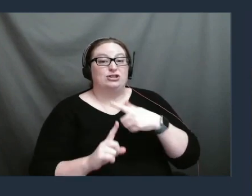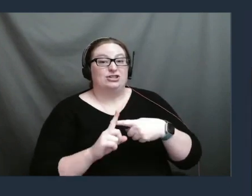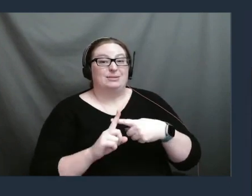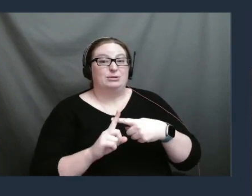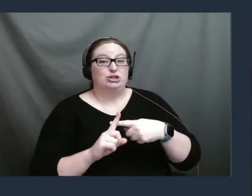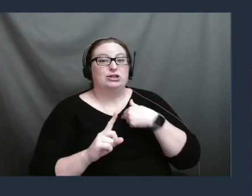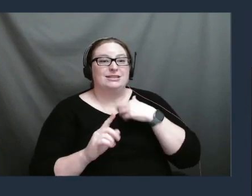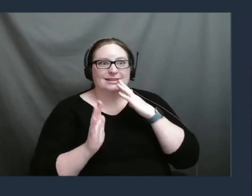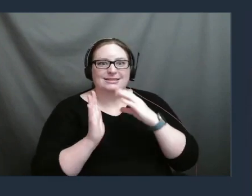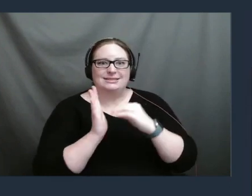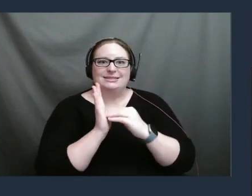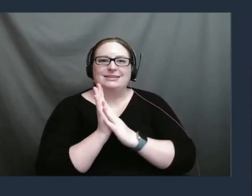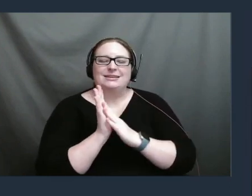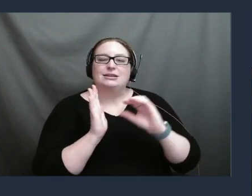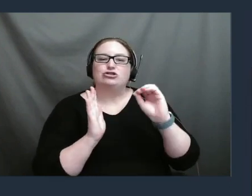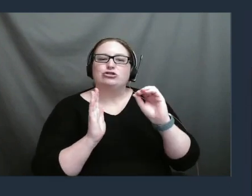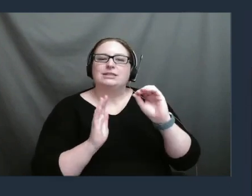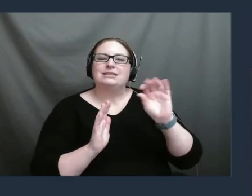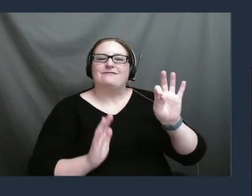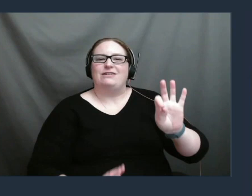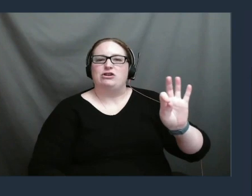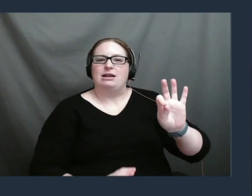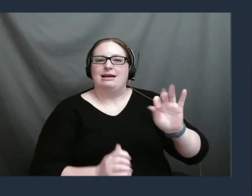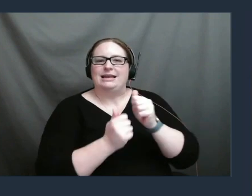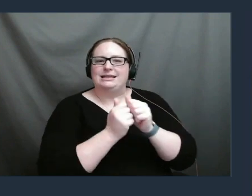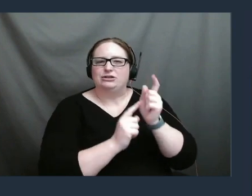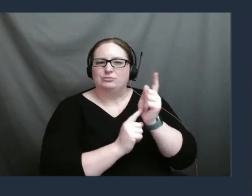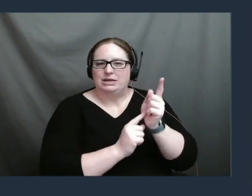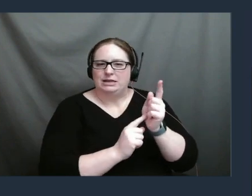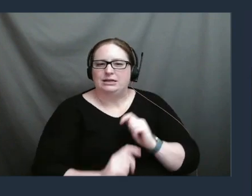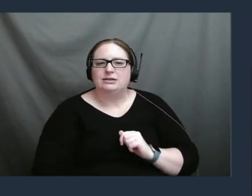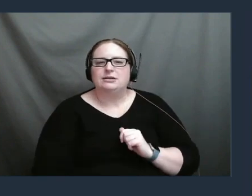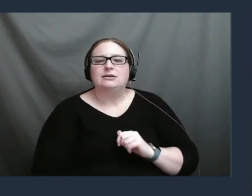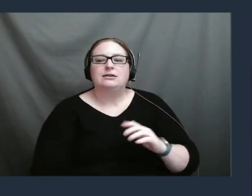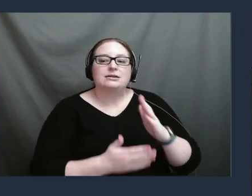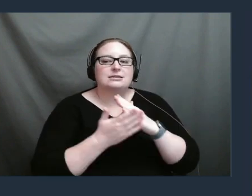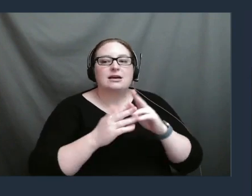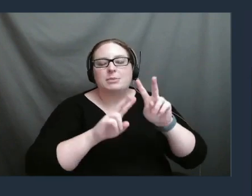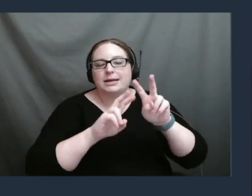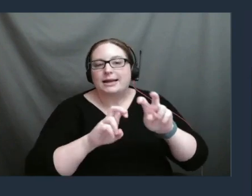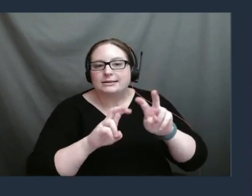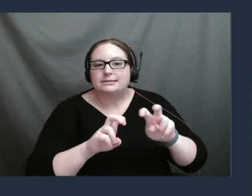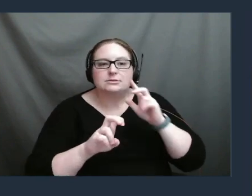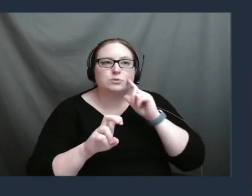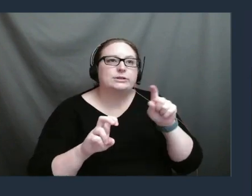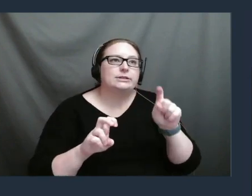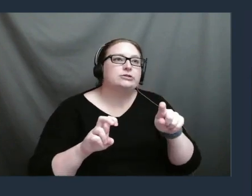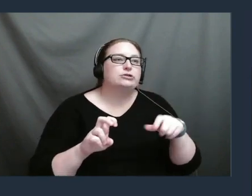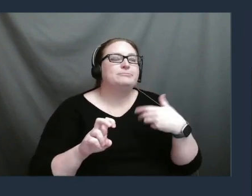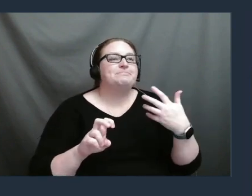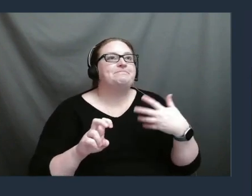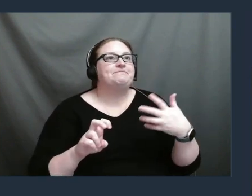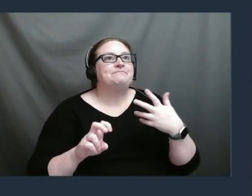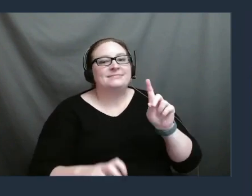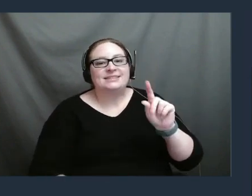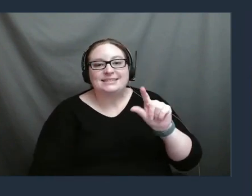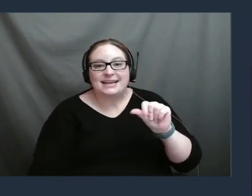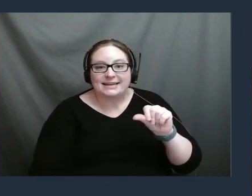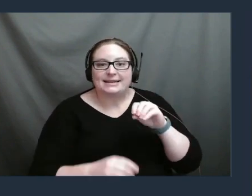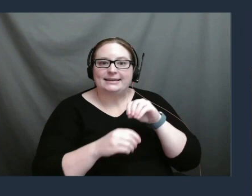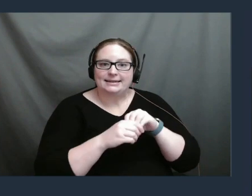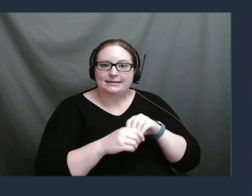degree Fahrenheit every minute. To perform some kind of analysis, you need to, let's say, you need the data in degrees